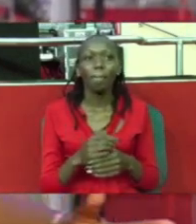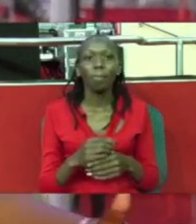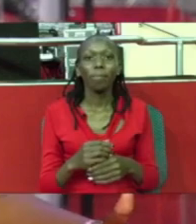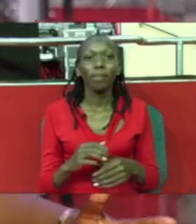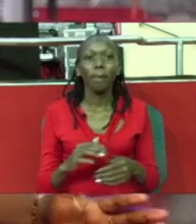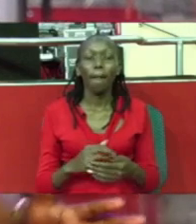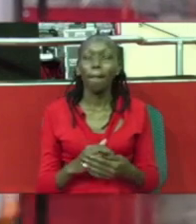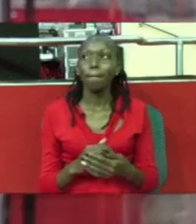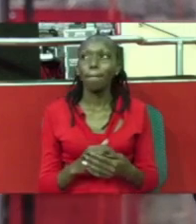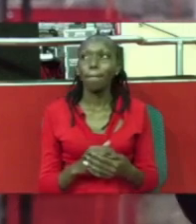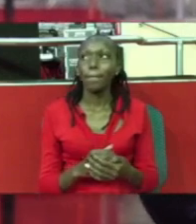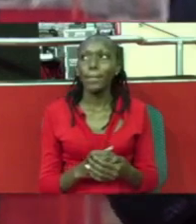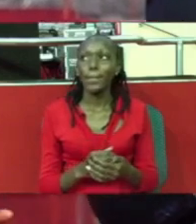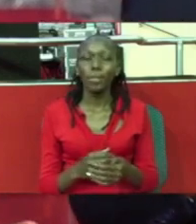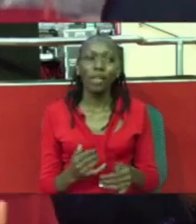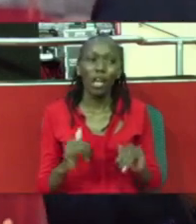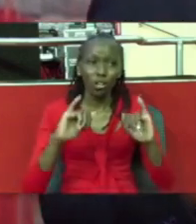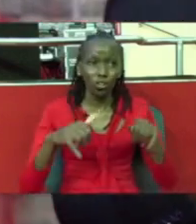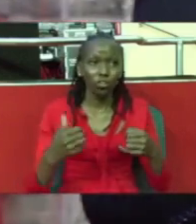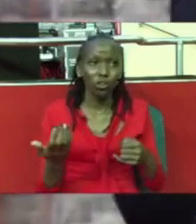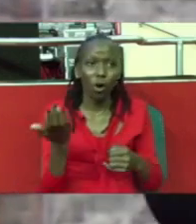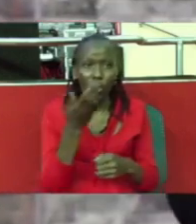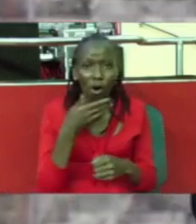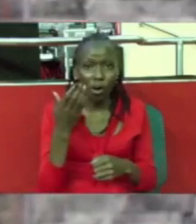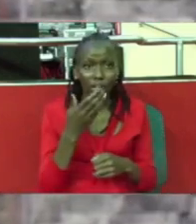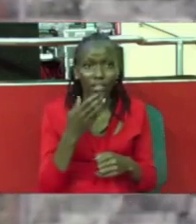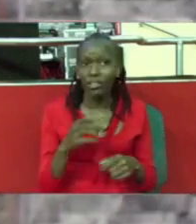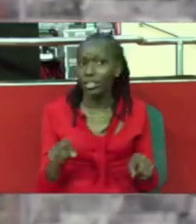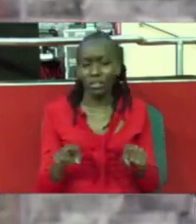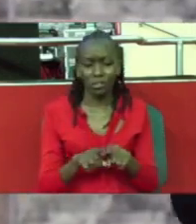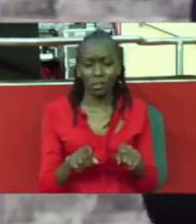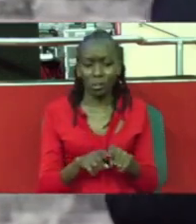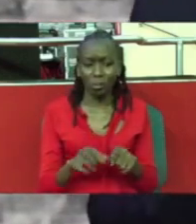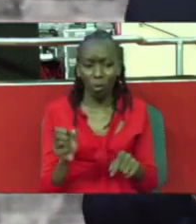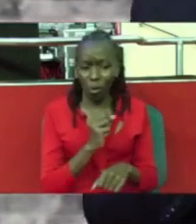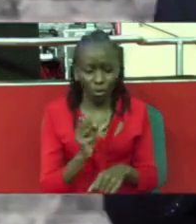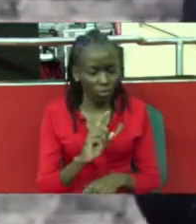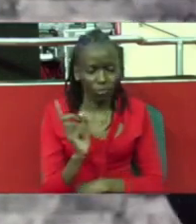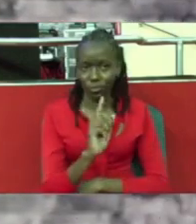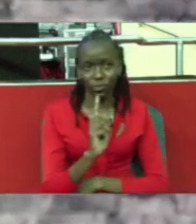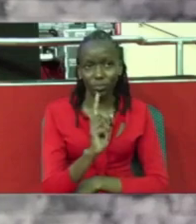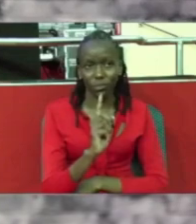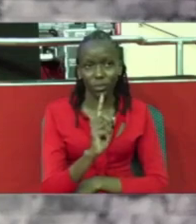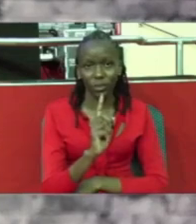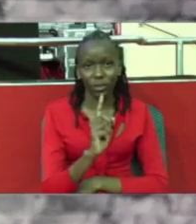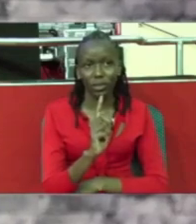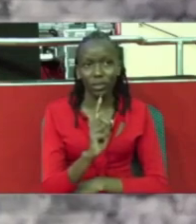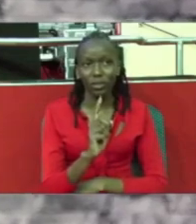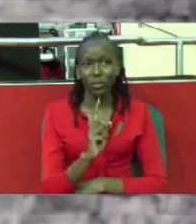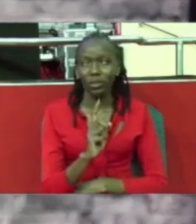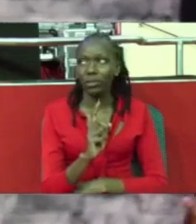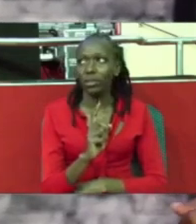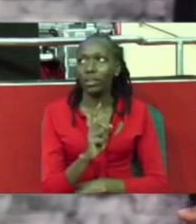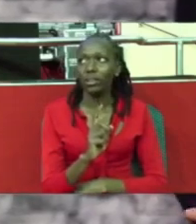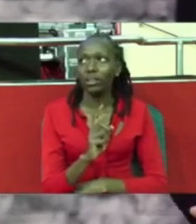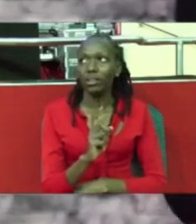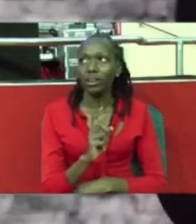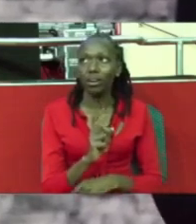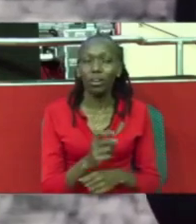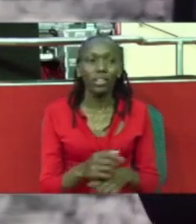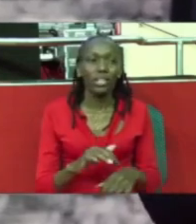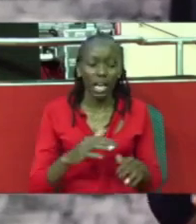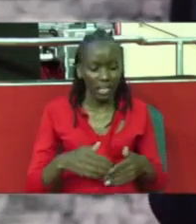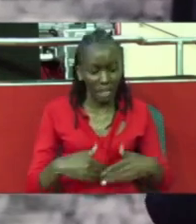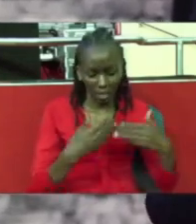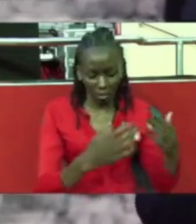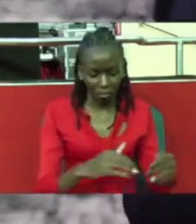chombo, inapanuka, the new oil is not like the old oil, mafuta mapya si kama mazee, aha, inaacha ya kale,